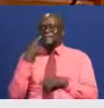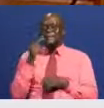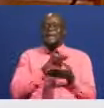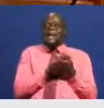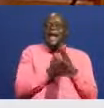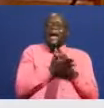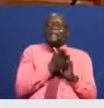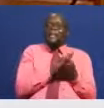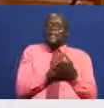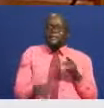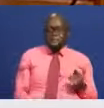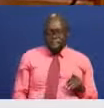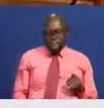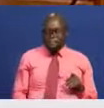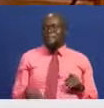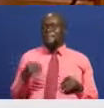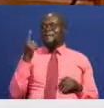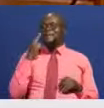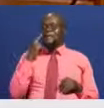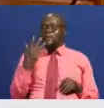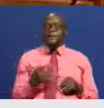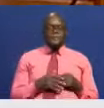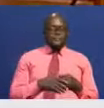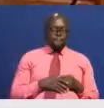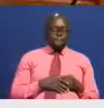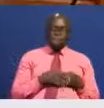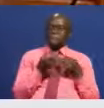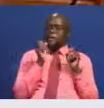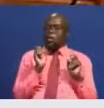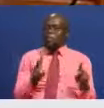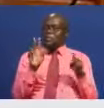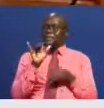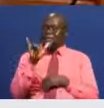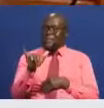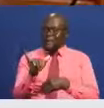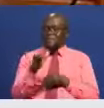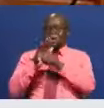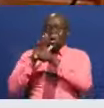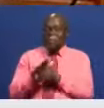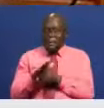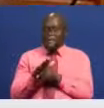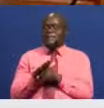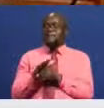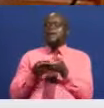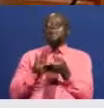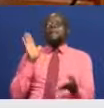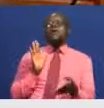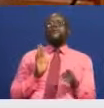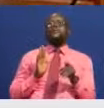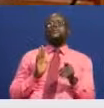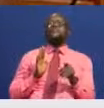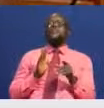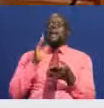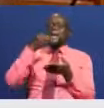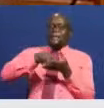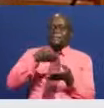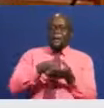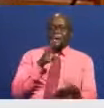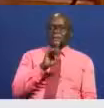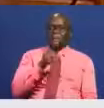nothing. And they see an opportunity that oppresses more in the finance